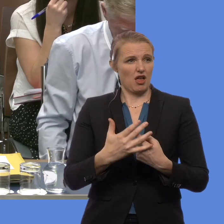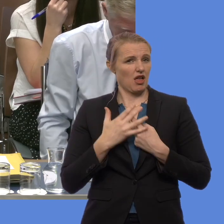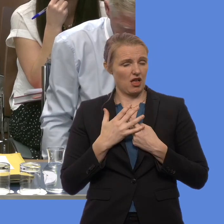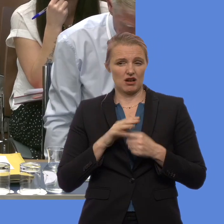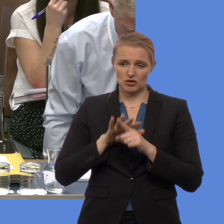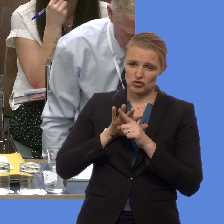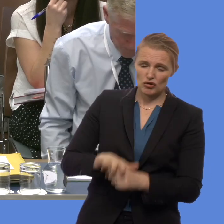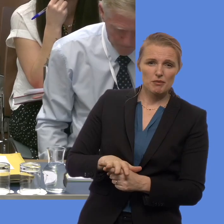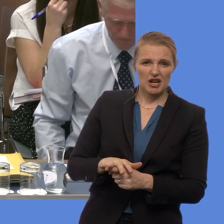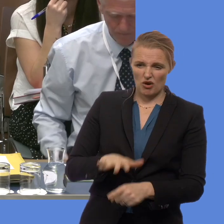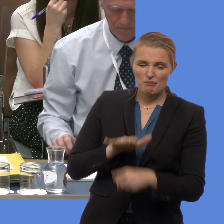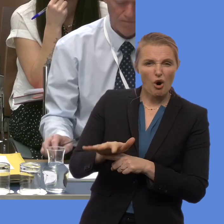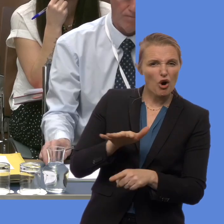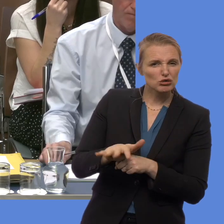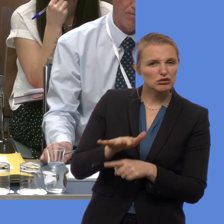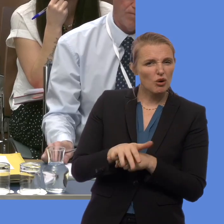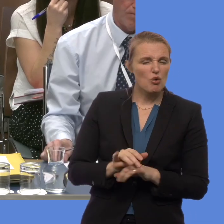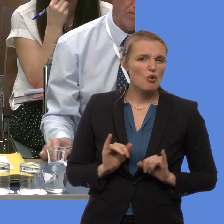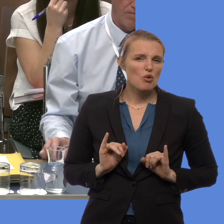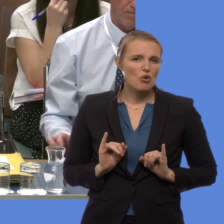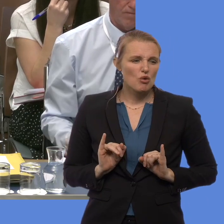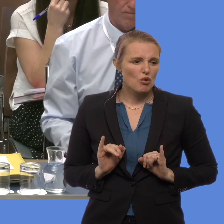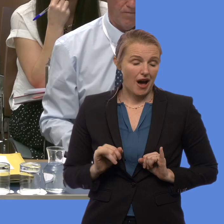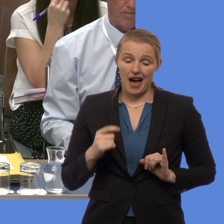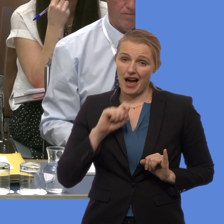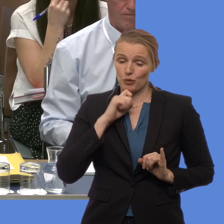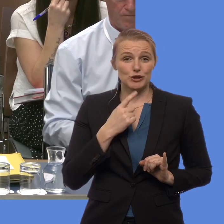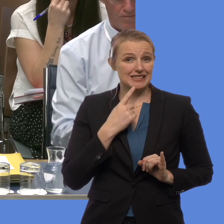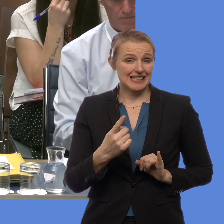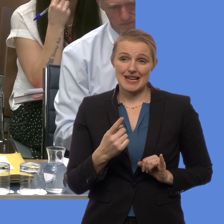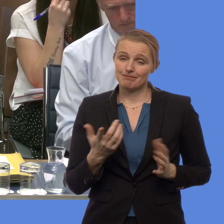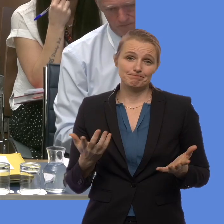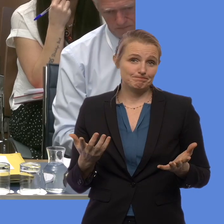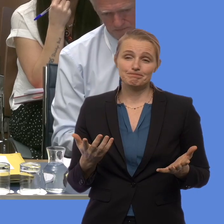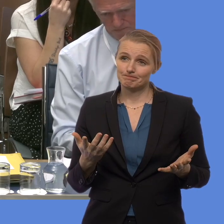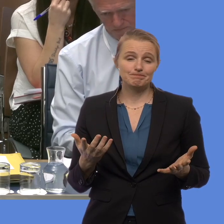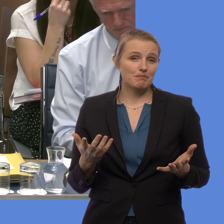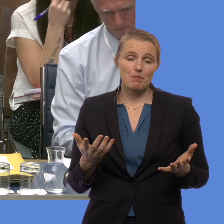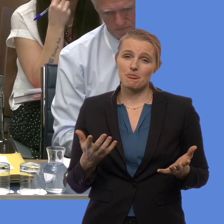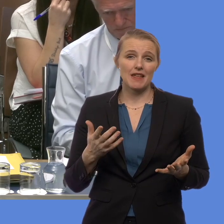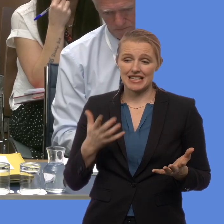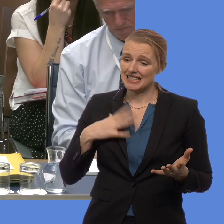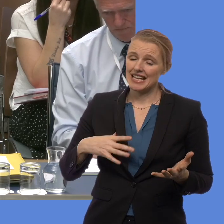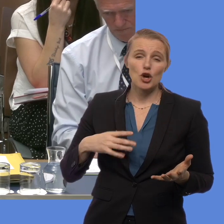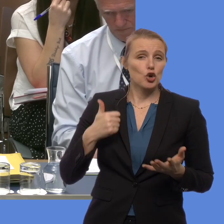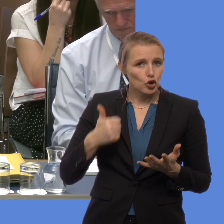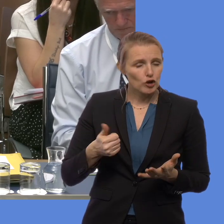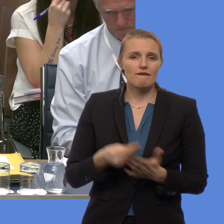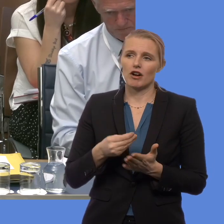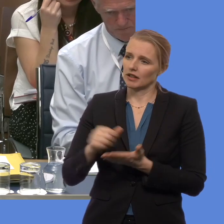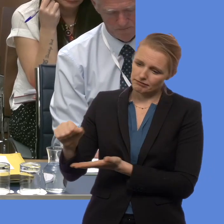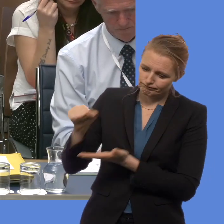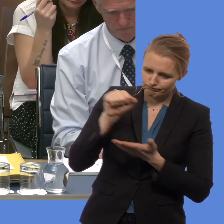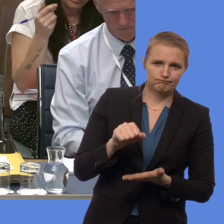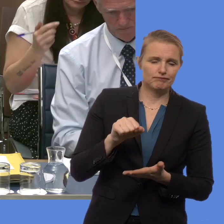mocked, all of these things. So I would argue very hard for a decent amount of funding to be provided. And